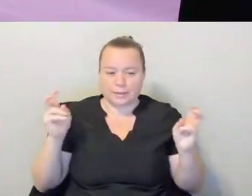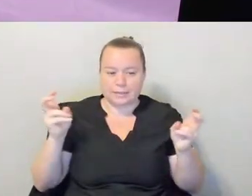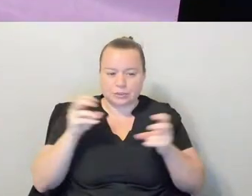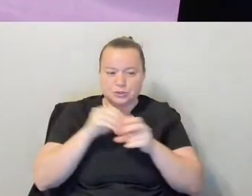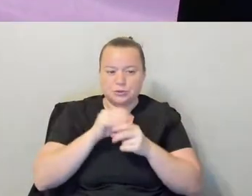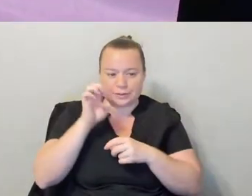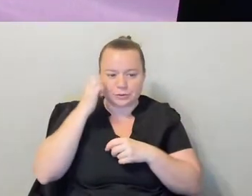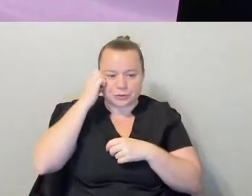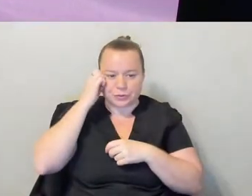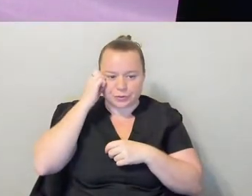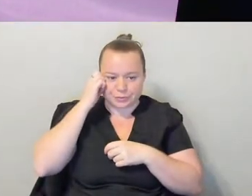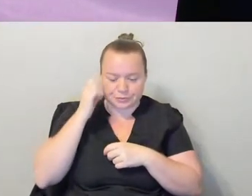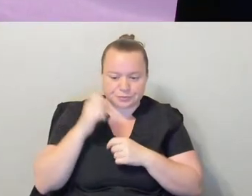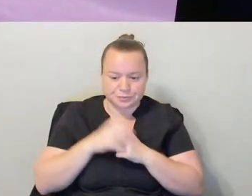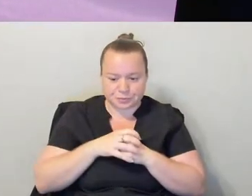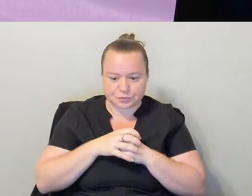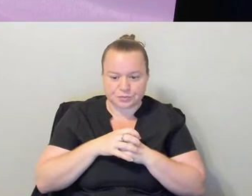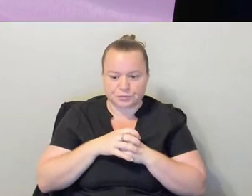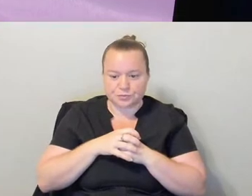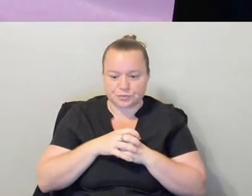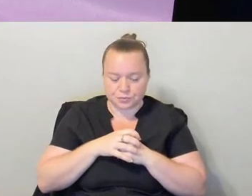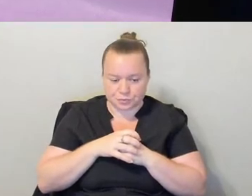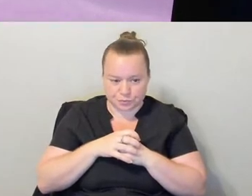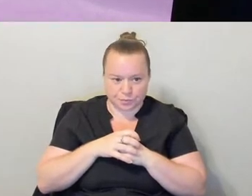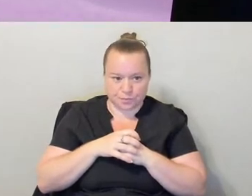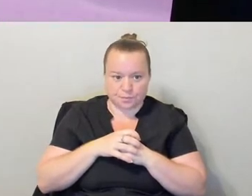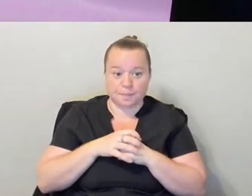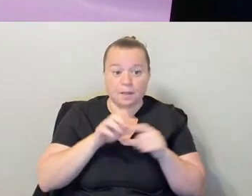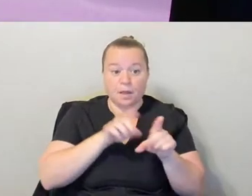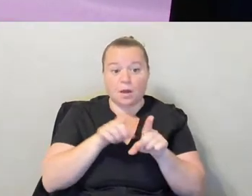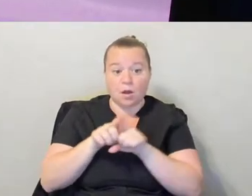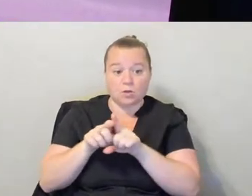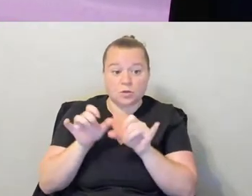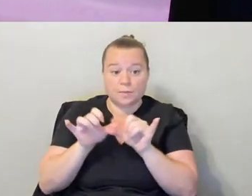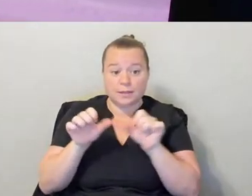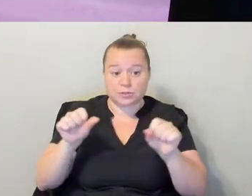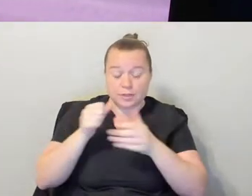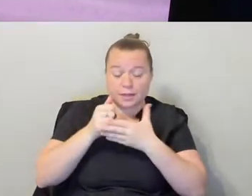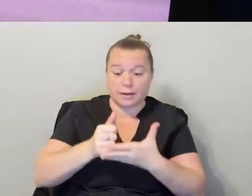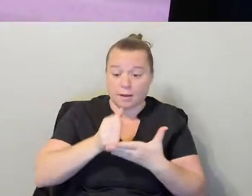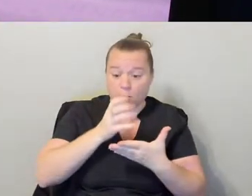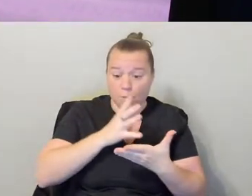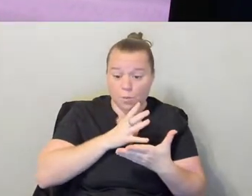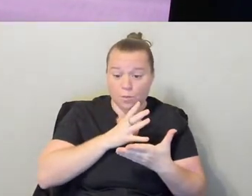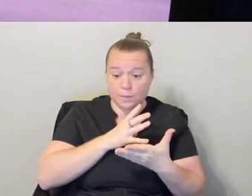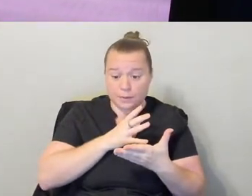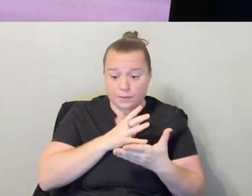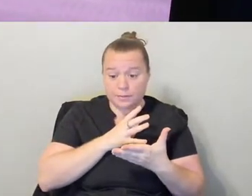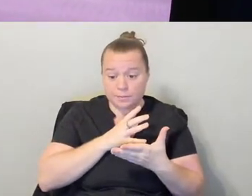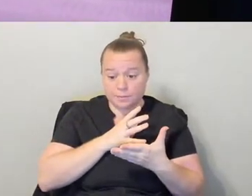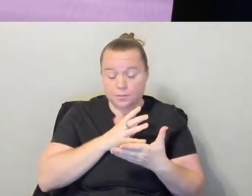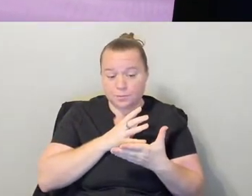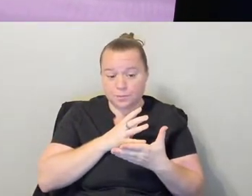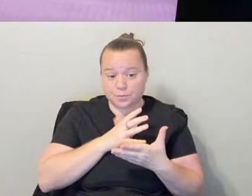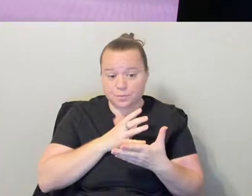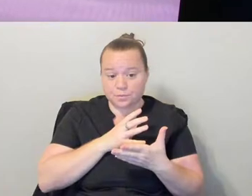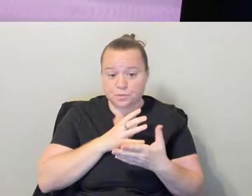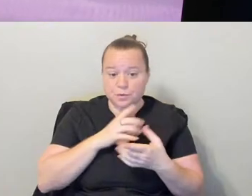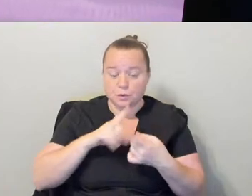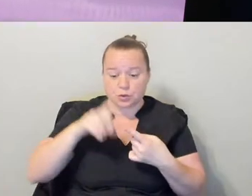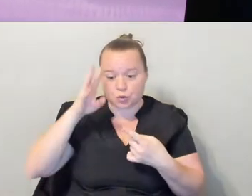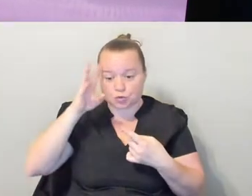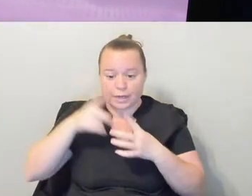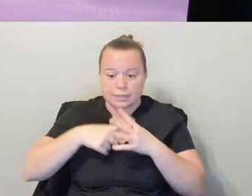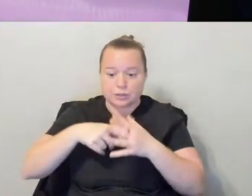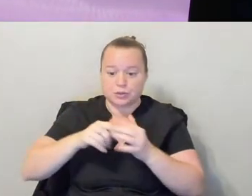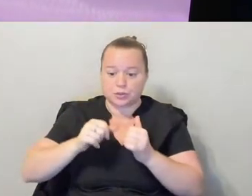And we have also measures that can help women to create startups, SMEs, to